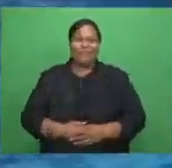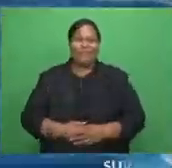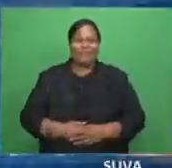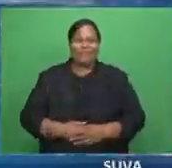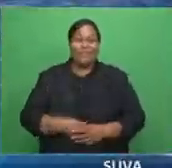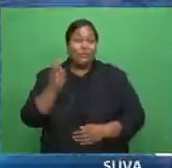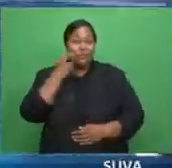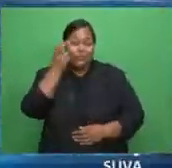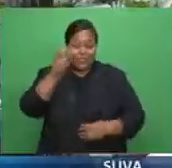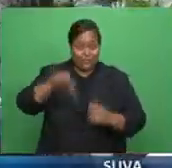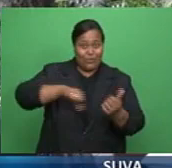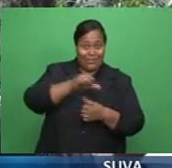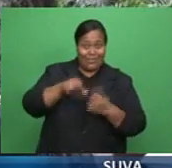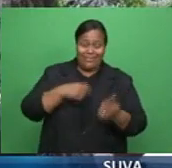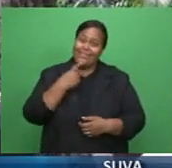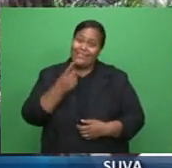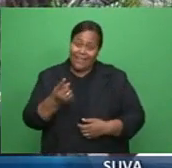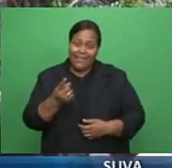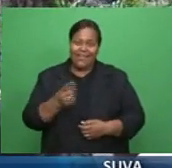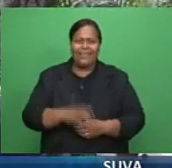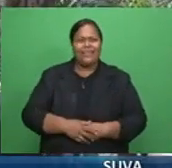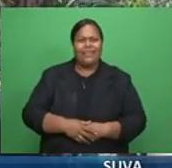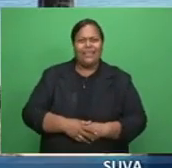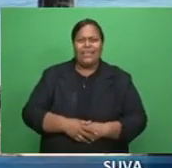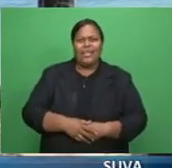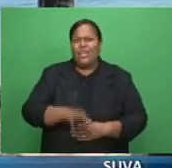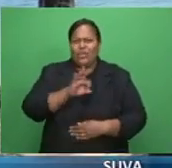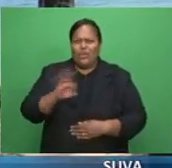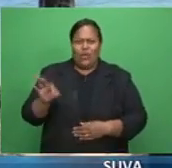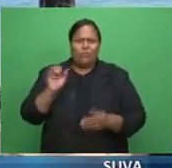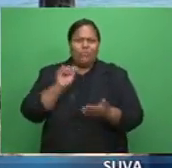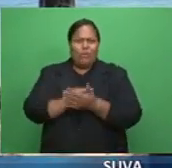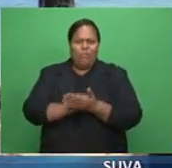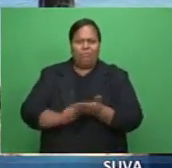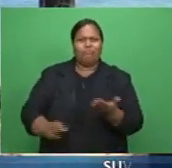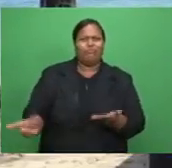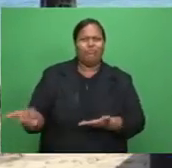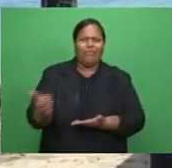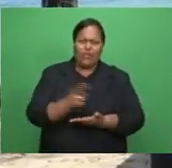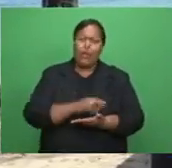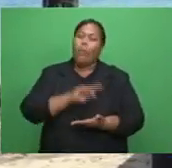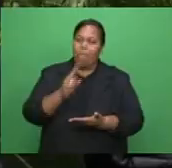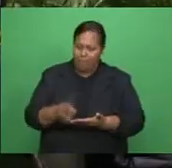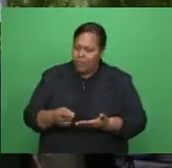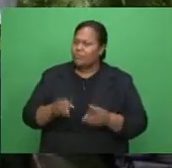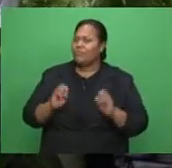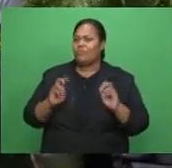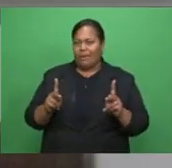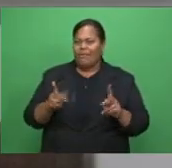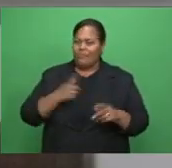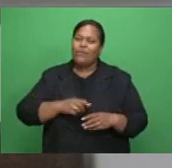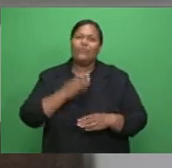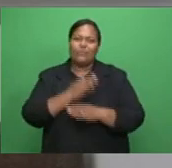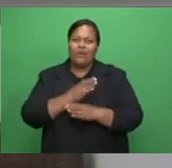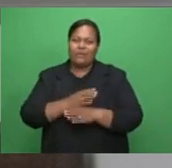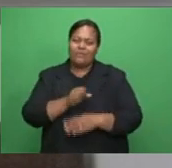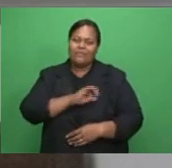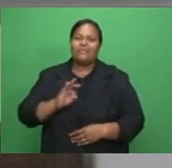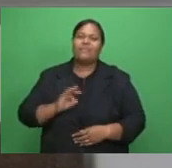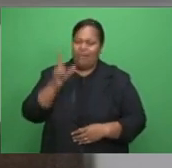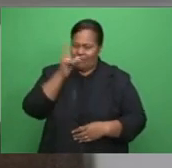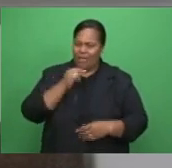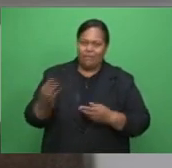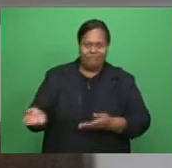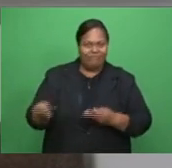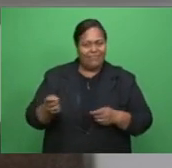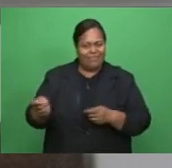while operators may not be making a lot of revenue, they've said it is enough to help workers get back on their feet. They've said that while this may